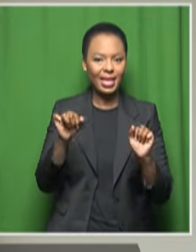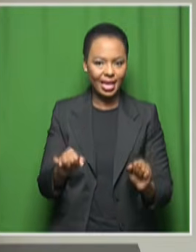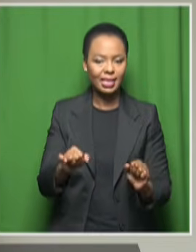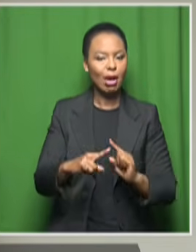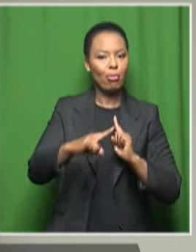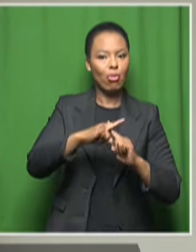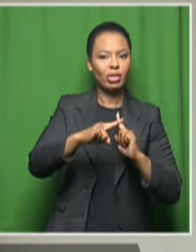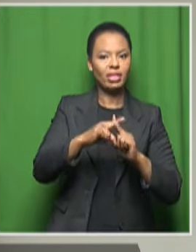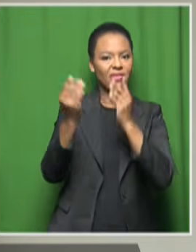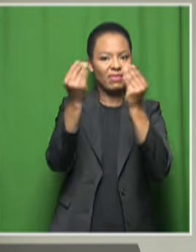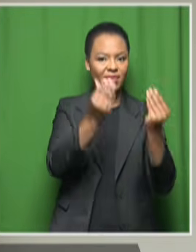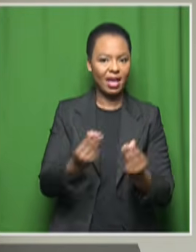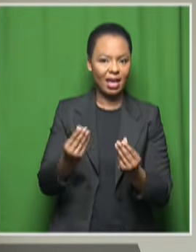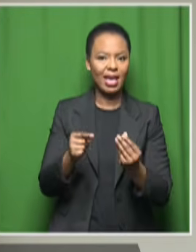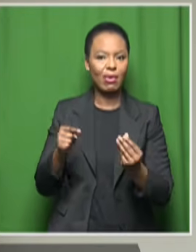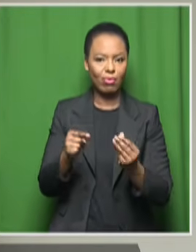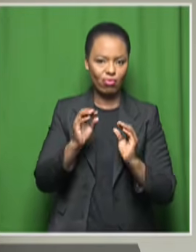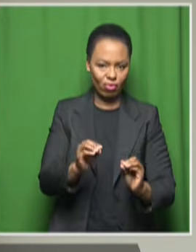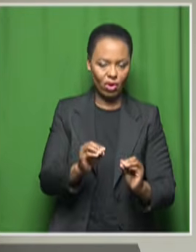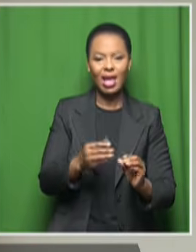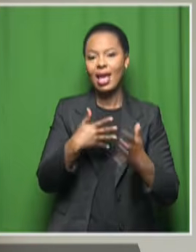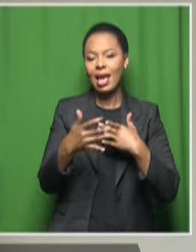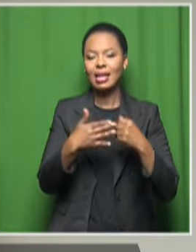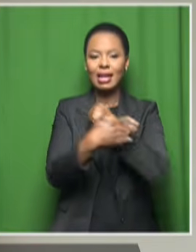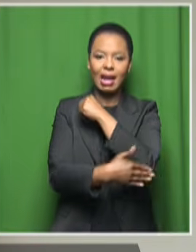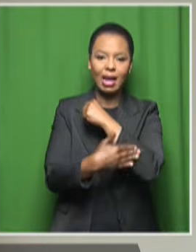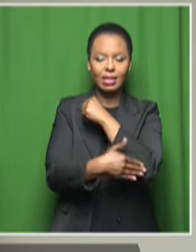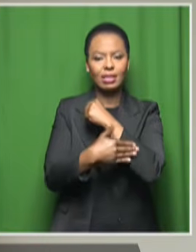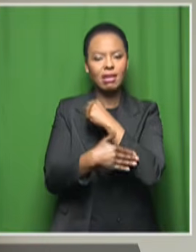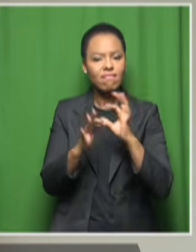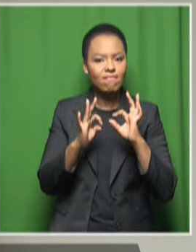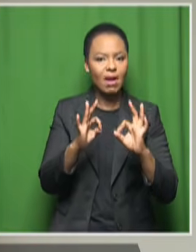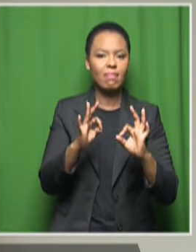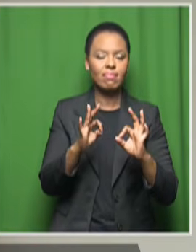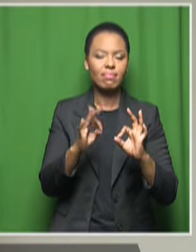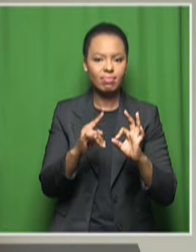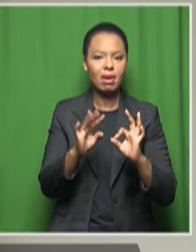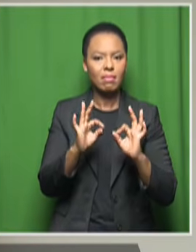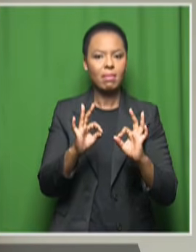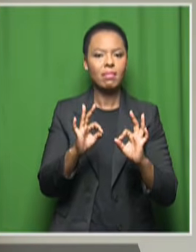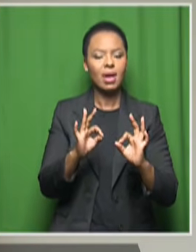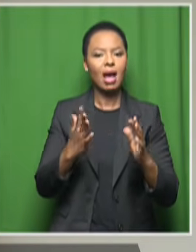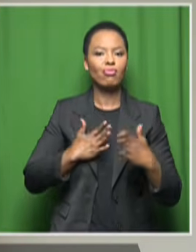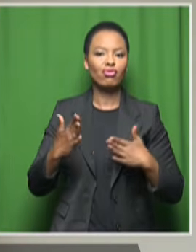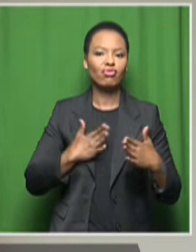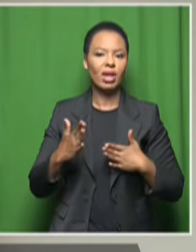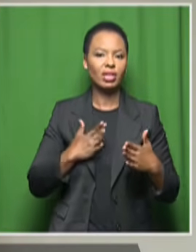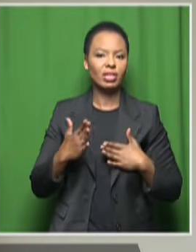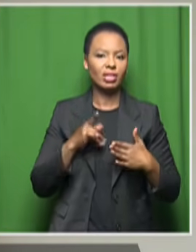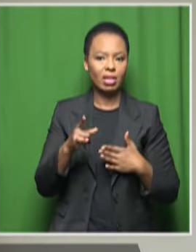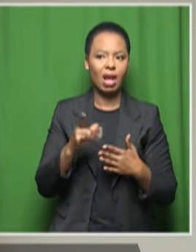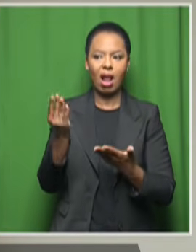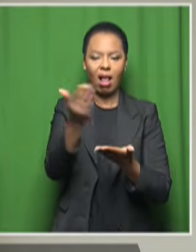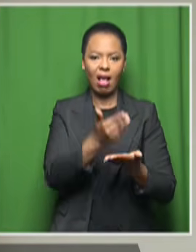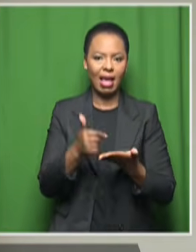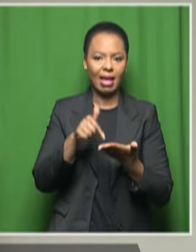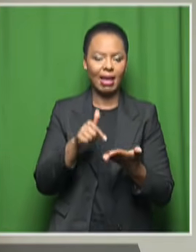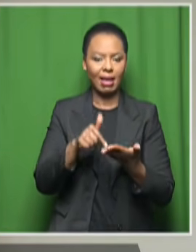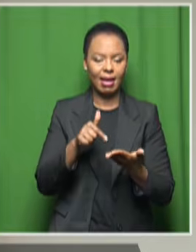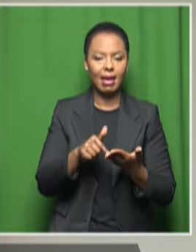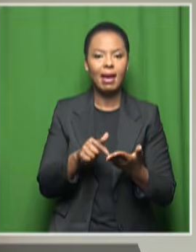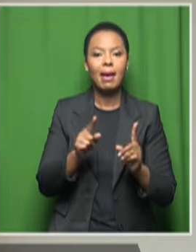framework for any country is an efficient and effective revenue administration. We've seen the gains we've made in South Africa,